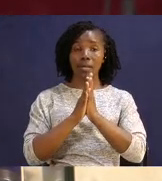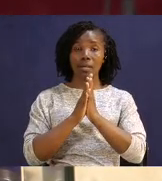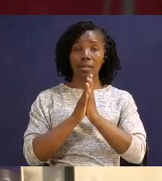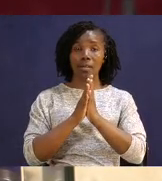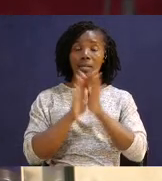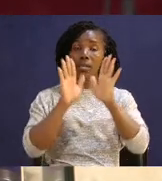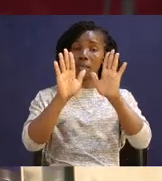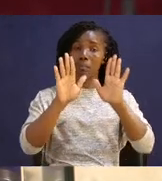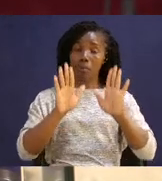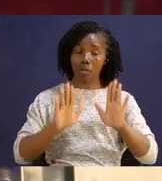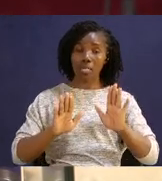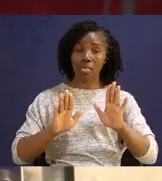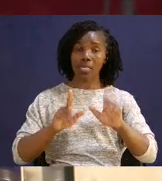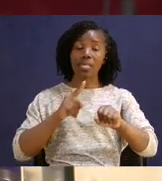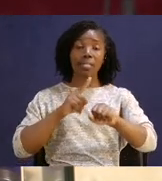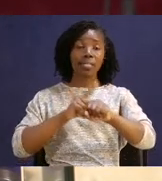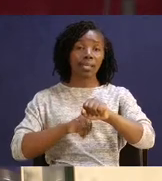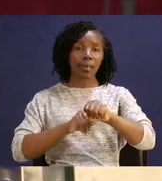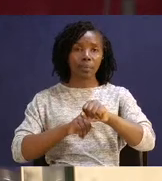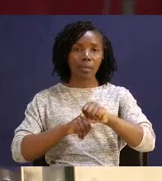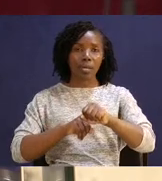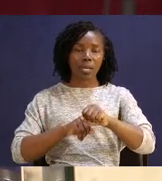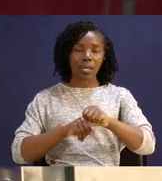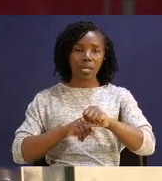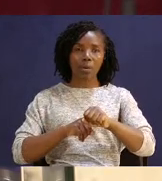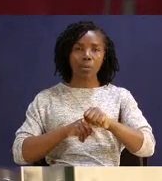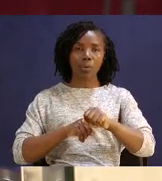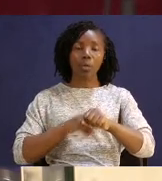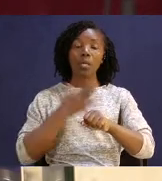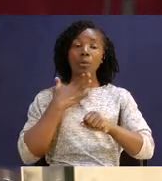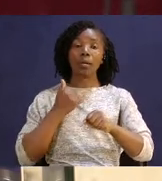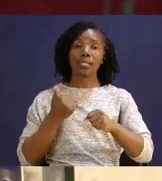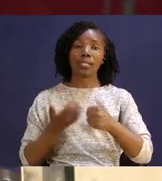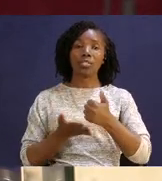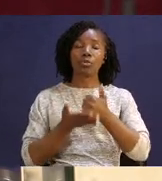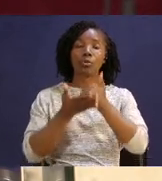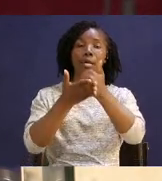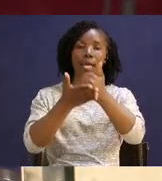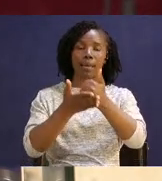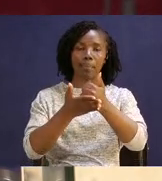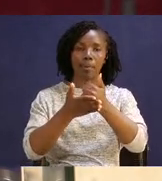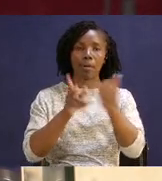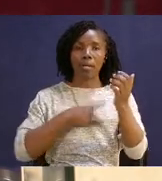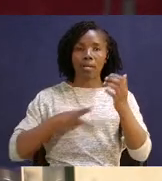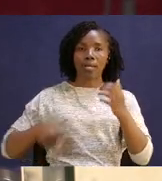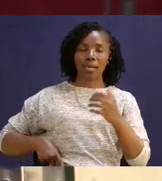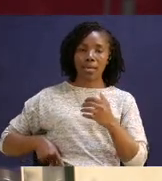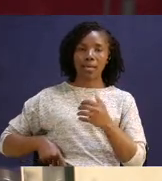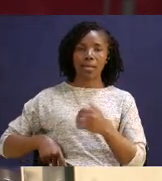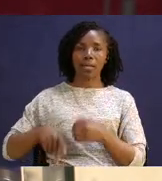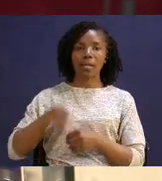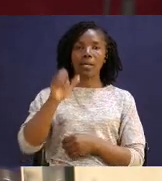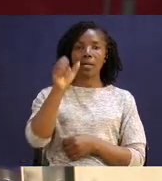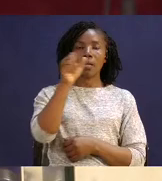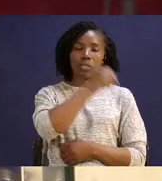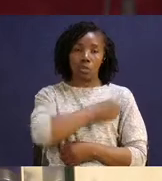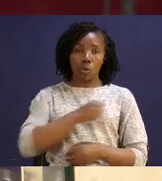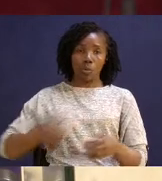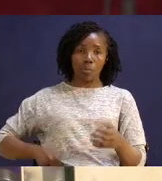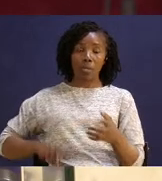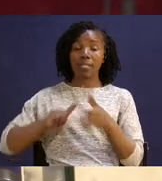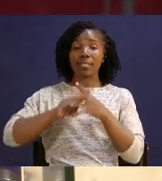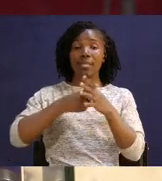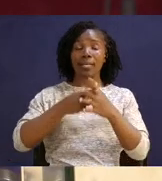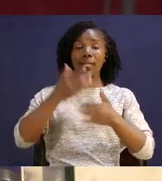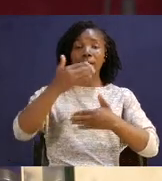especially as he was about to help King Solomon begin his building project.